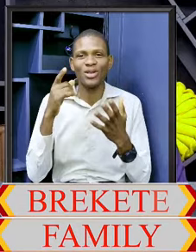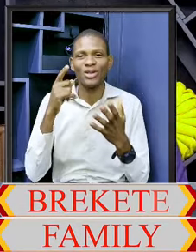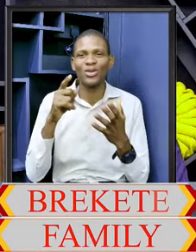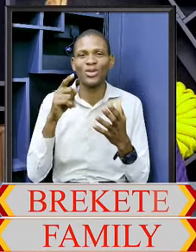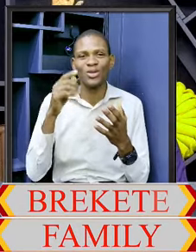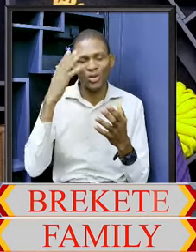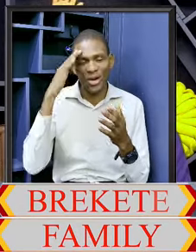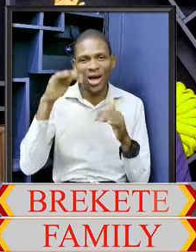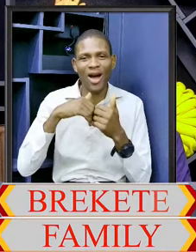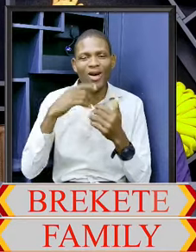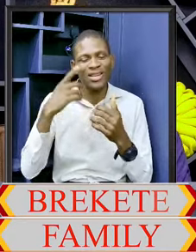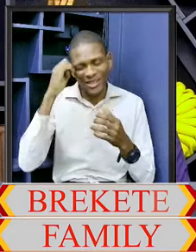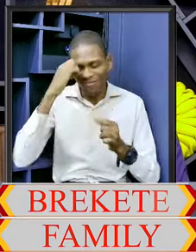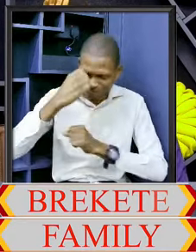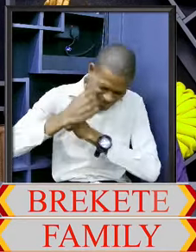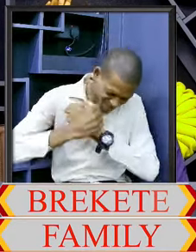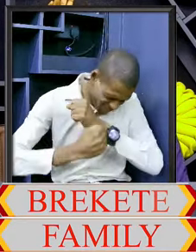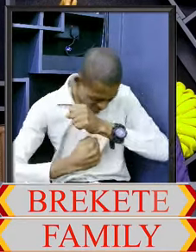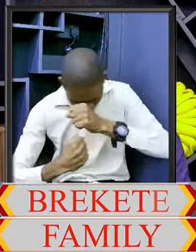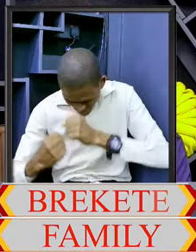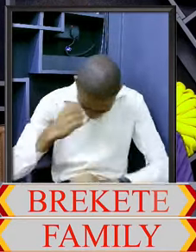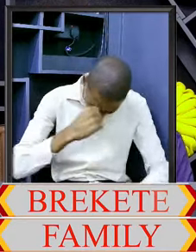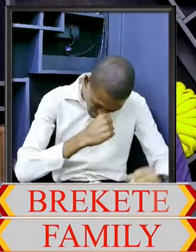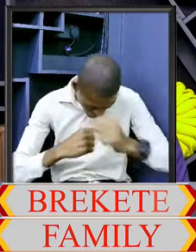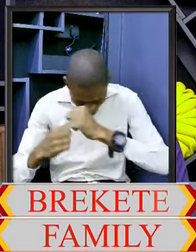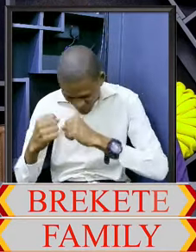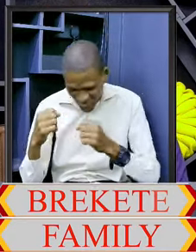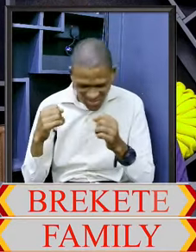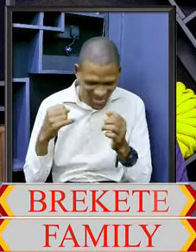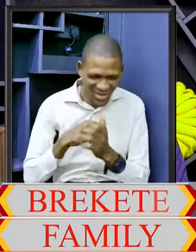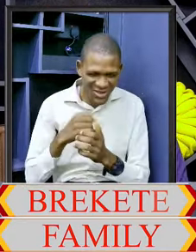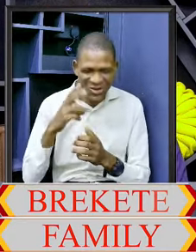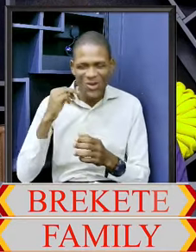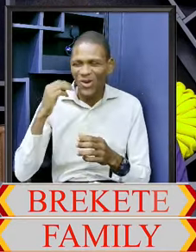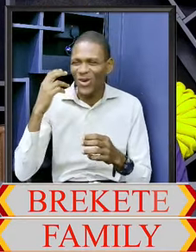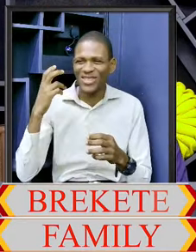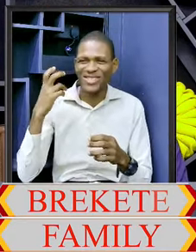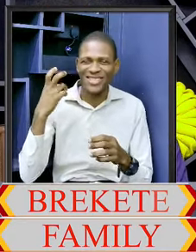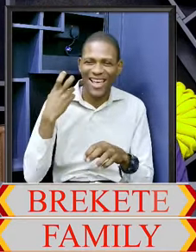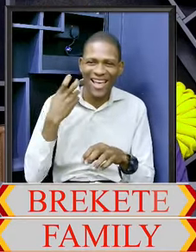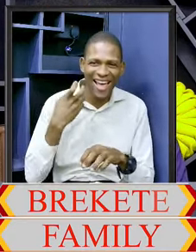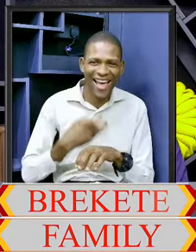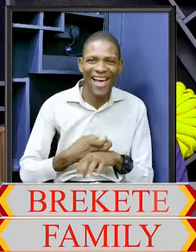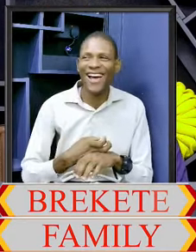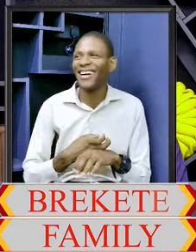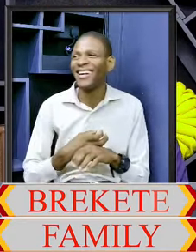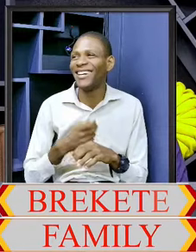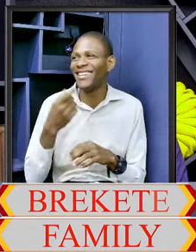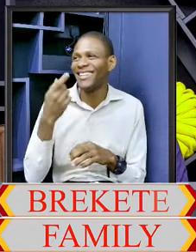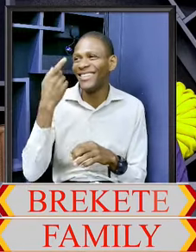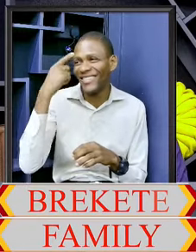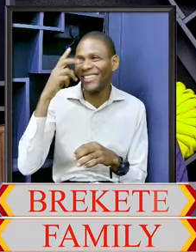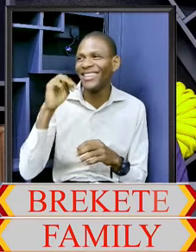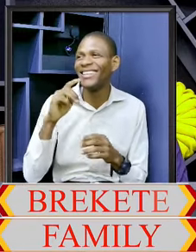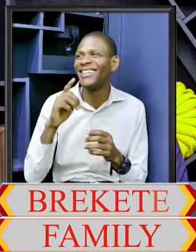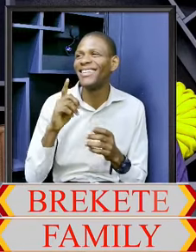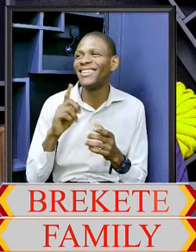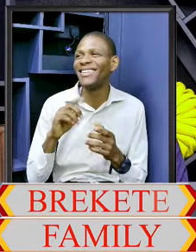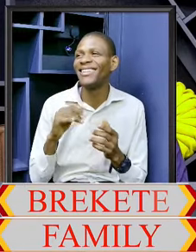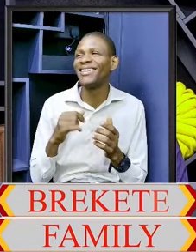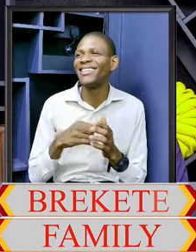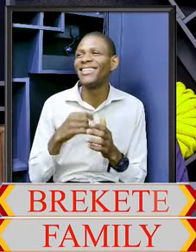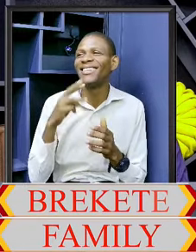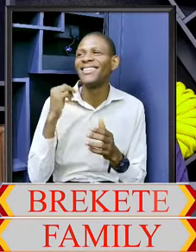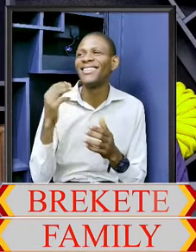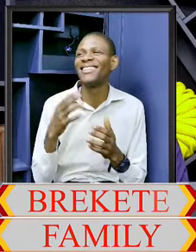Ona see him? Eh? Na big challenge. It was a very big challenge. Na